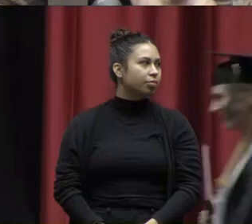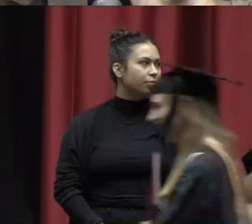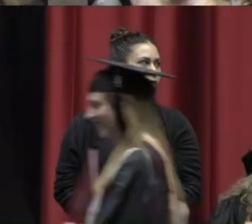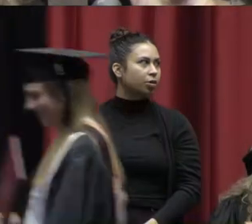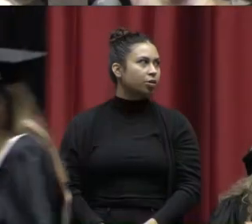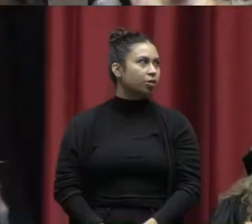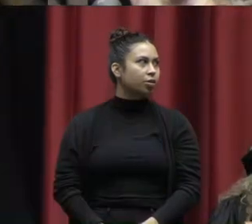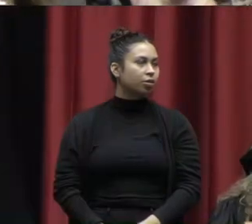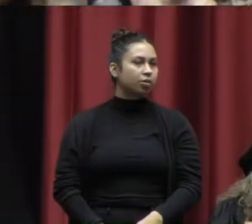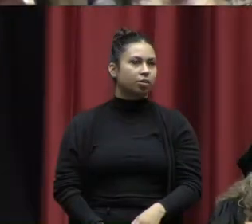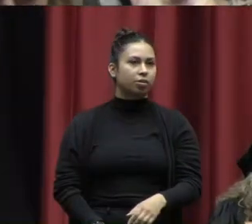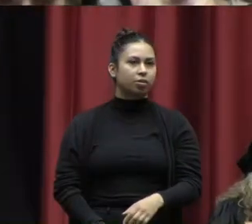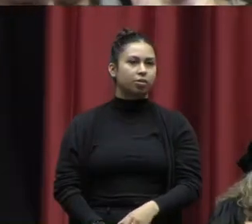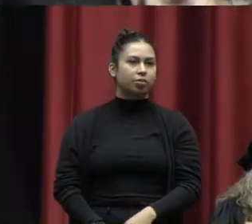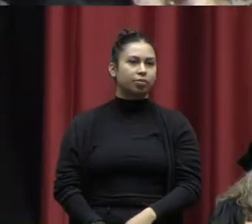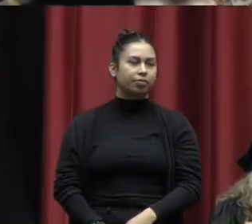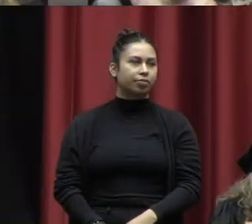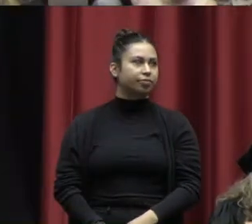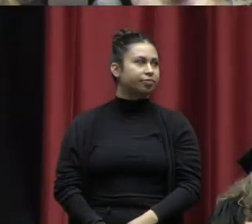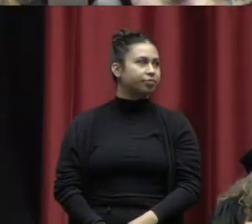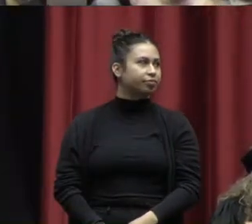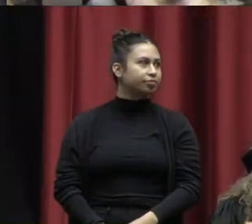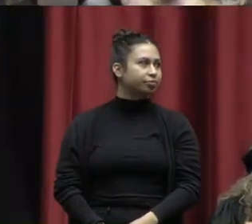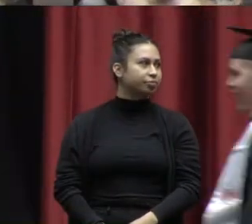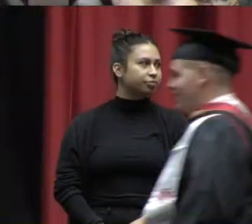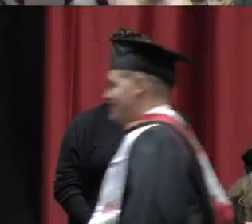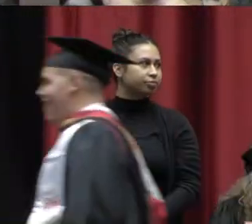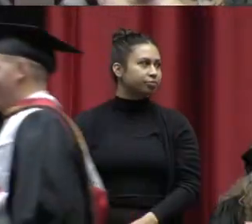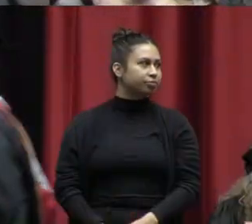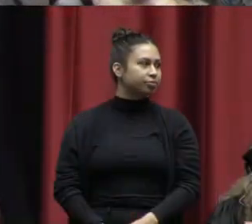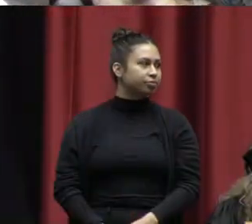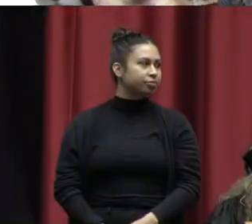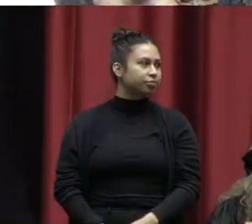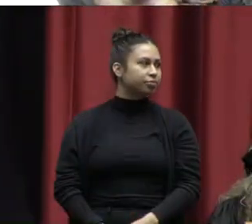Jacqueline Valencia Cortez,